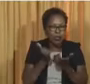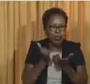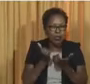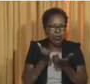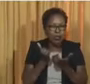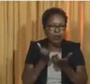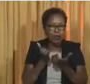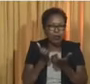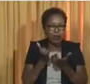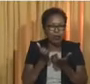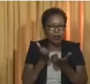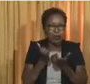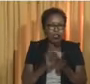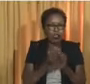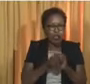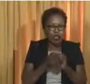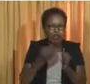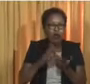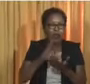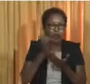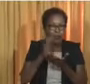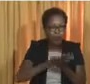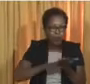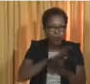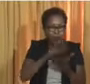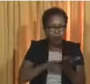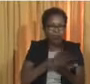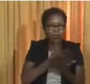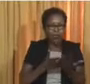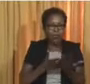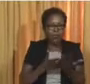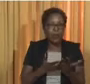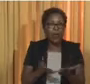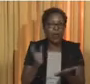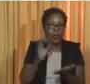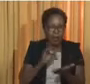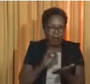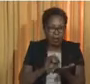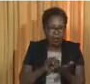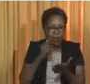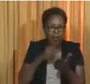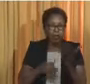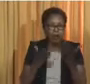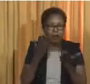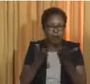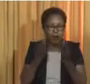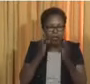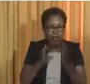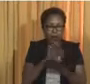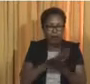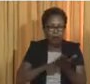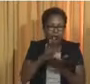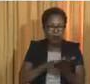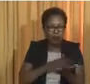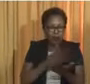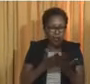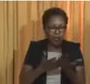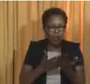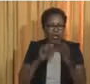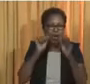the basic structure doctrine. In addition, in evaluating whether the basic structure doctrine is applicable in